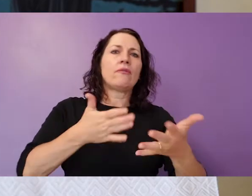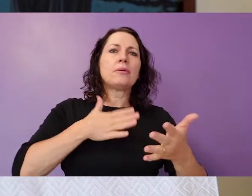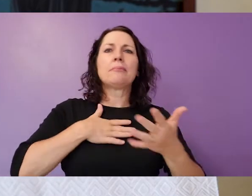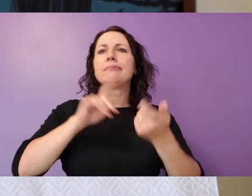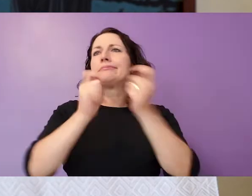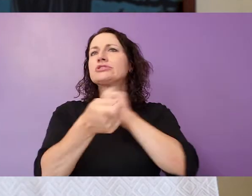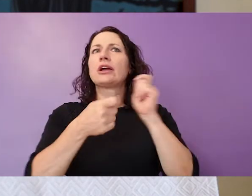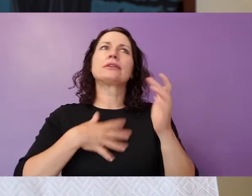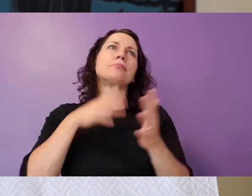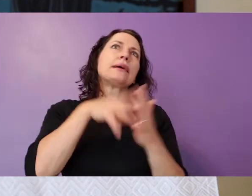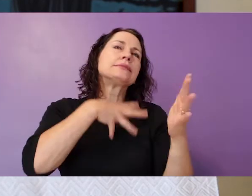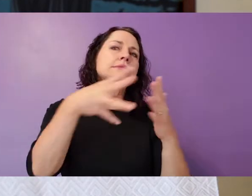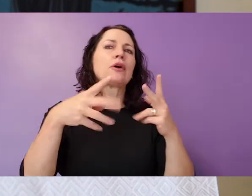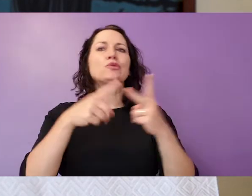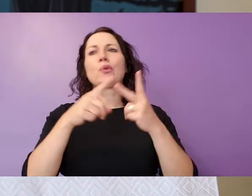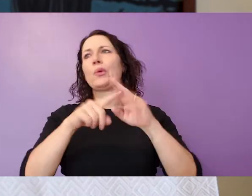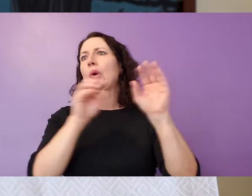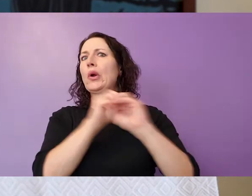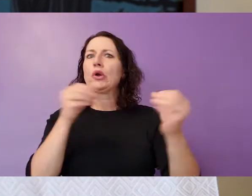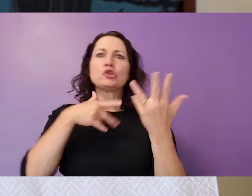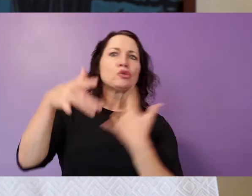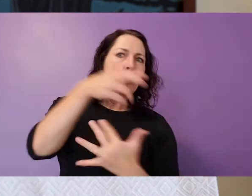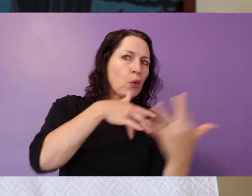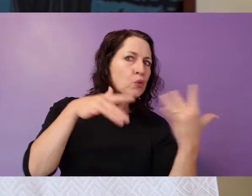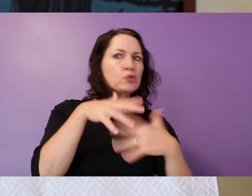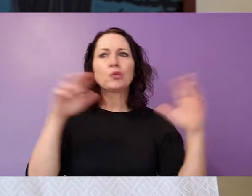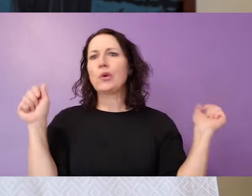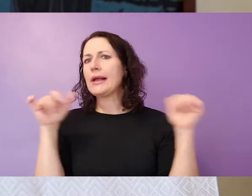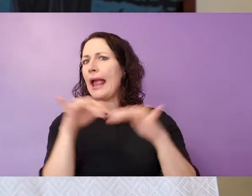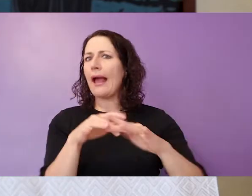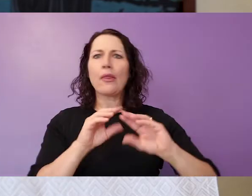changes in schedules and social gatherings.